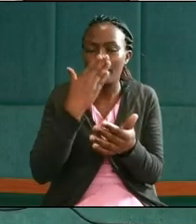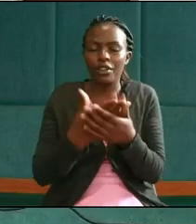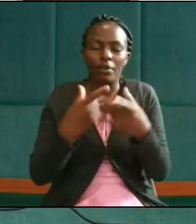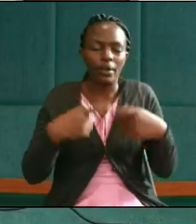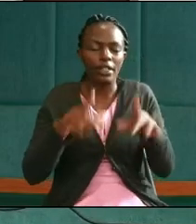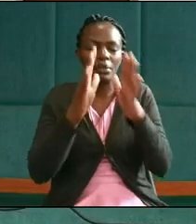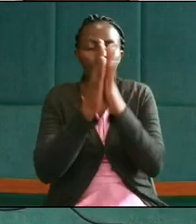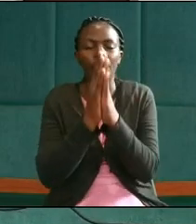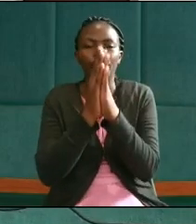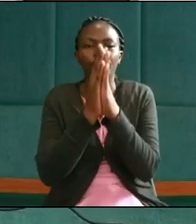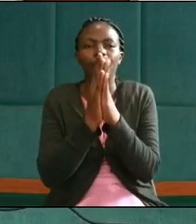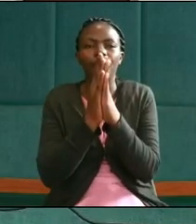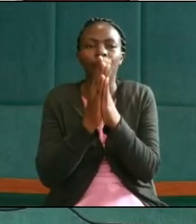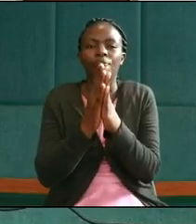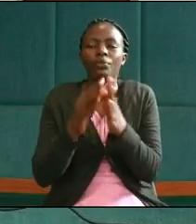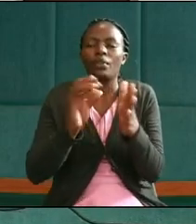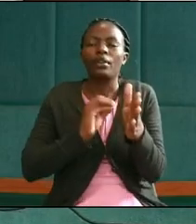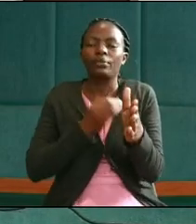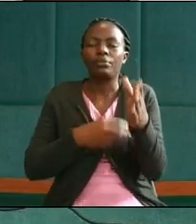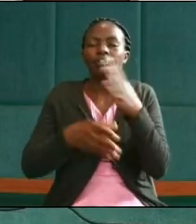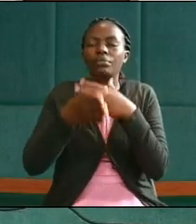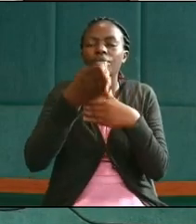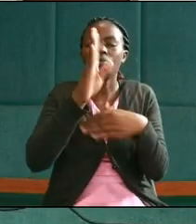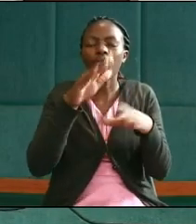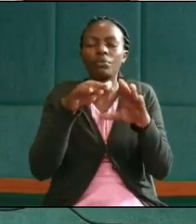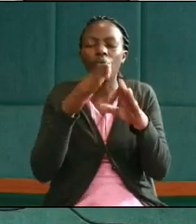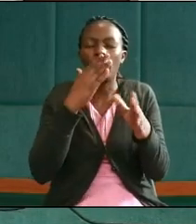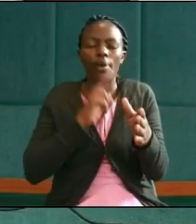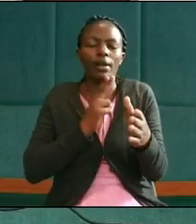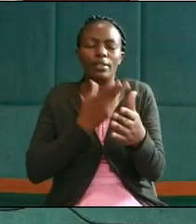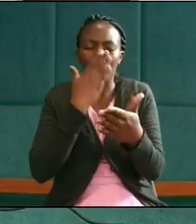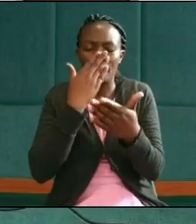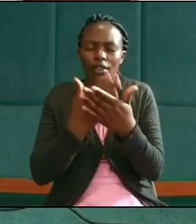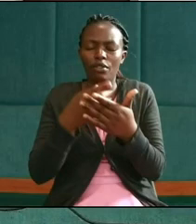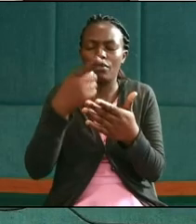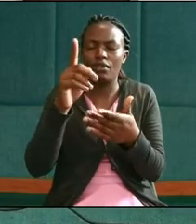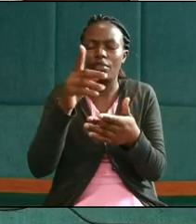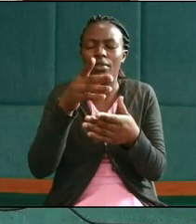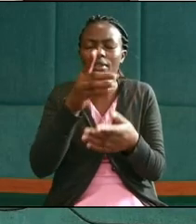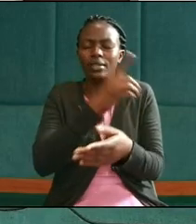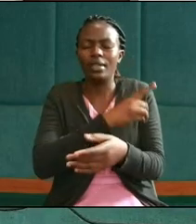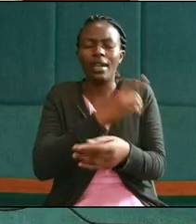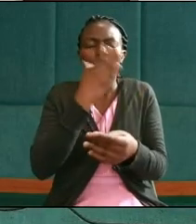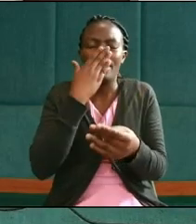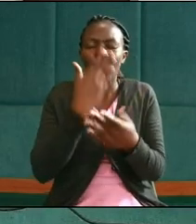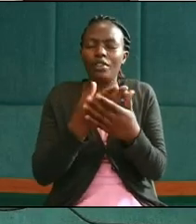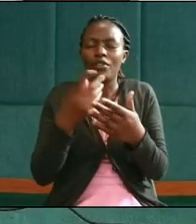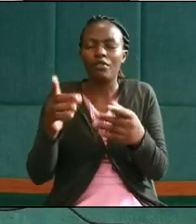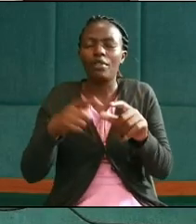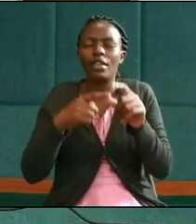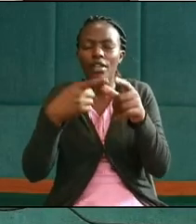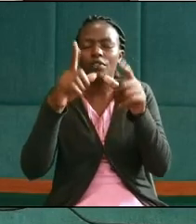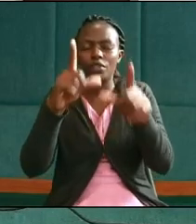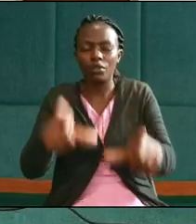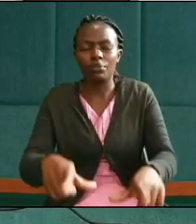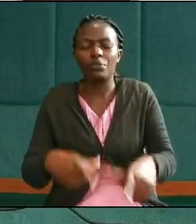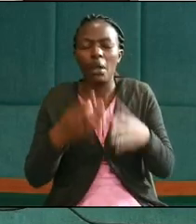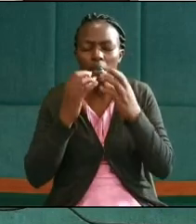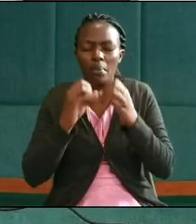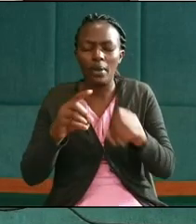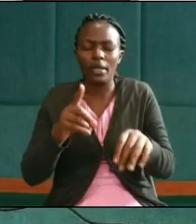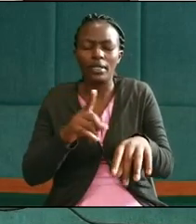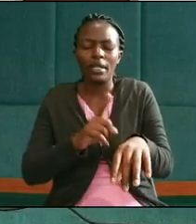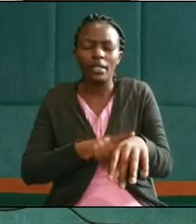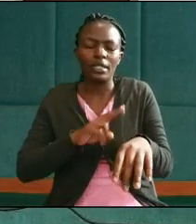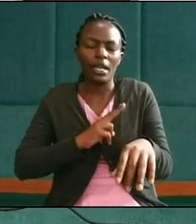Let's pray. Our kind and loving Father, we thank you for this day. Thank you for the gift of life. Bless us as we